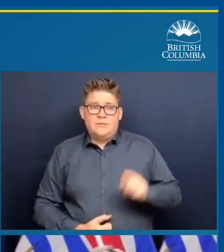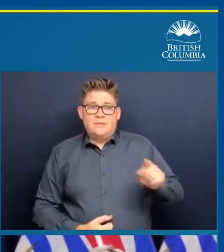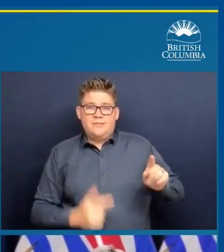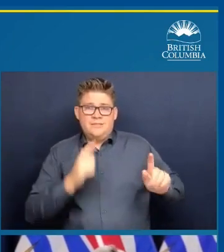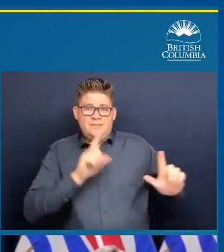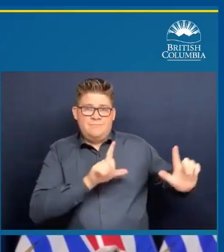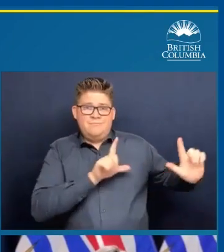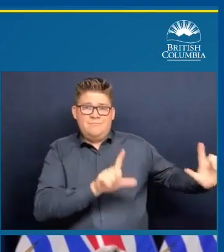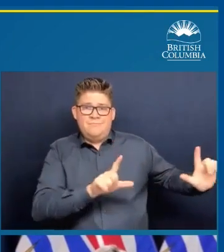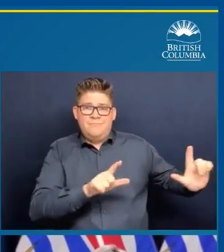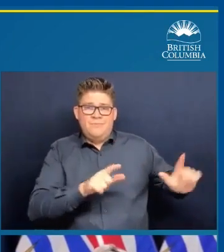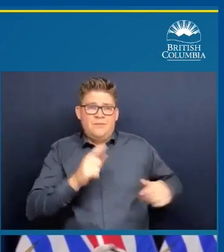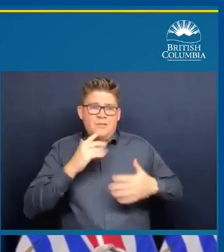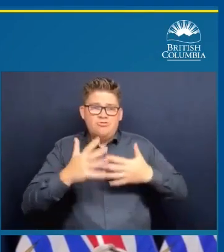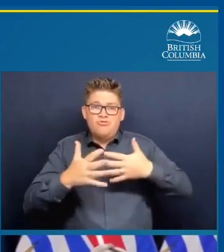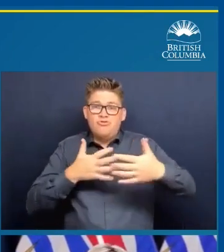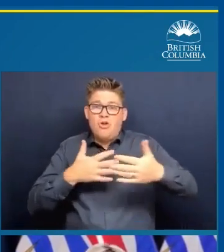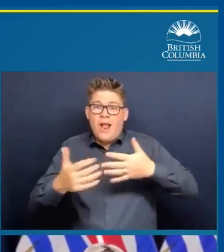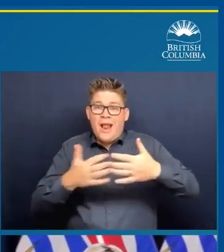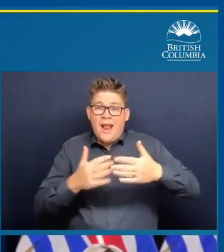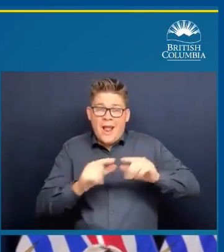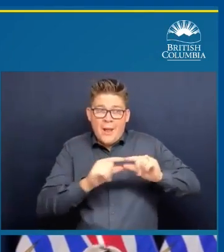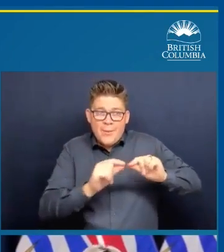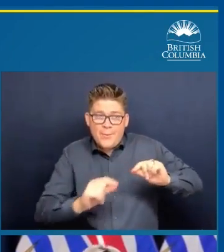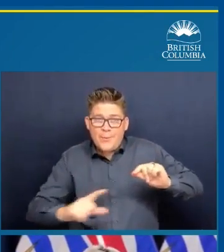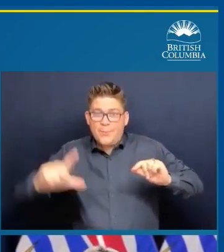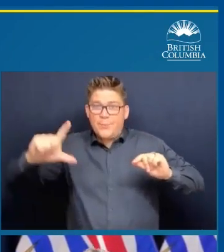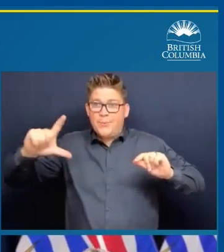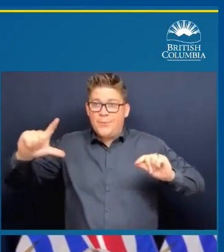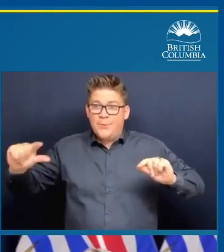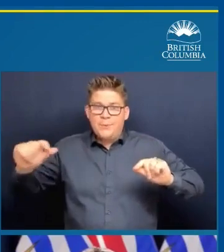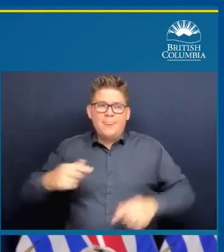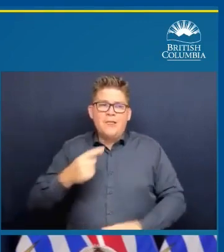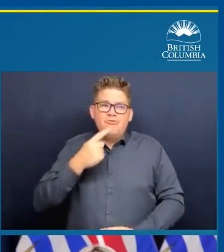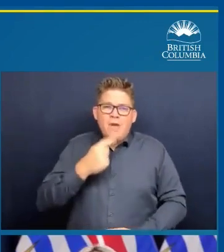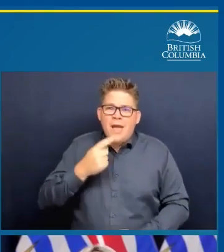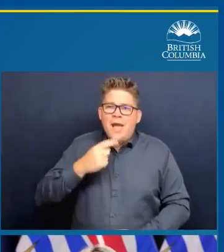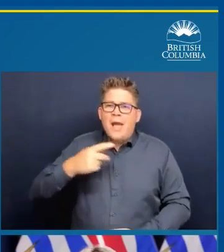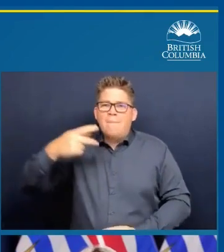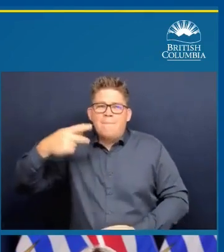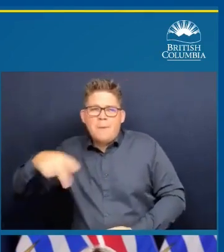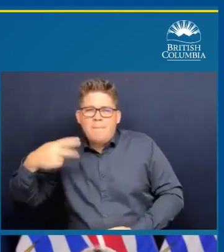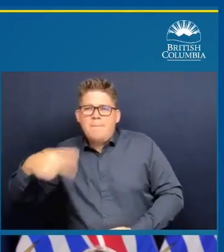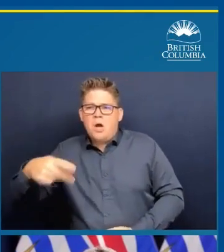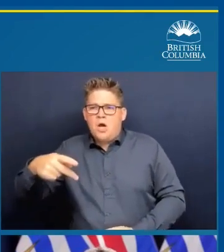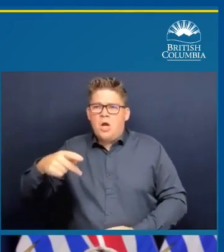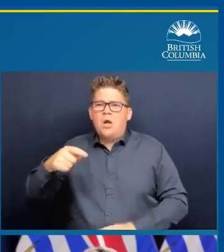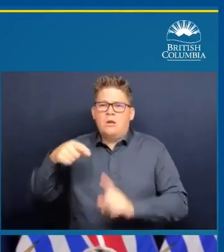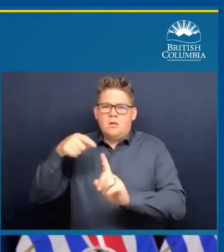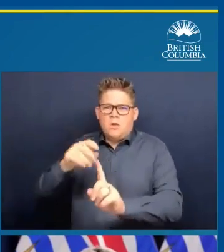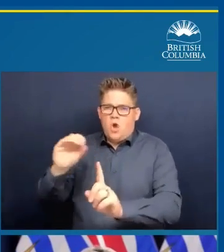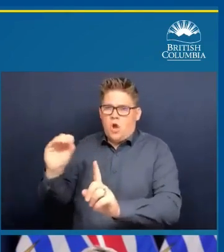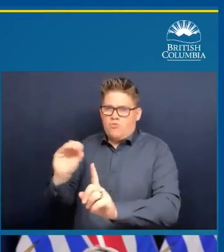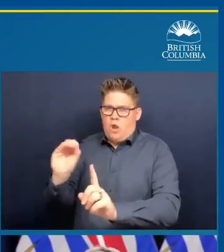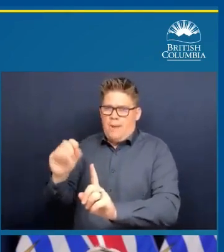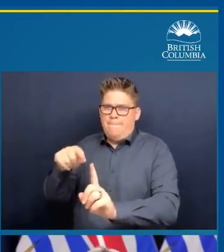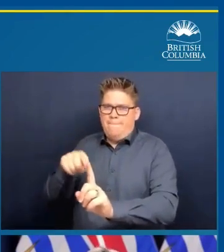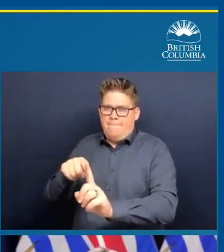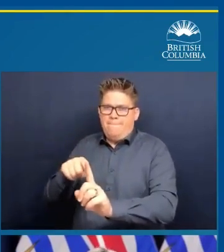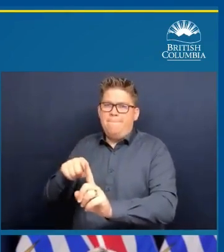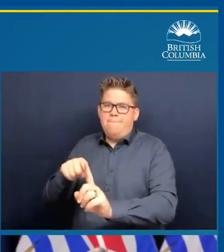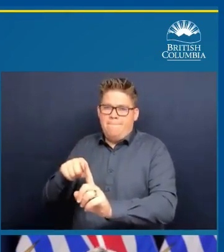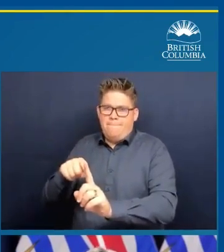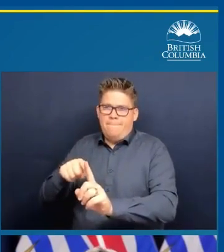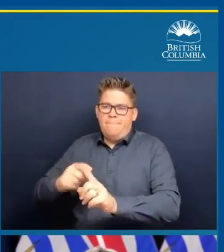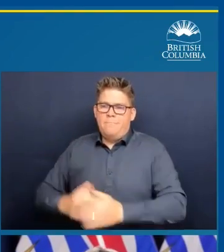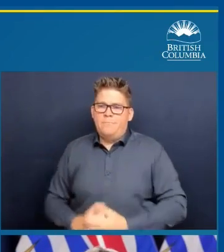this is when Omicron, the pink and purple are Omicron, and the purple, different shades of purple, are basically